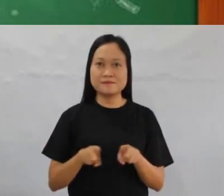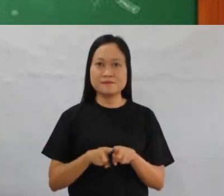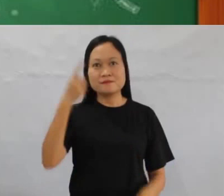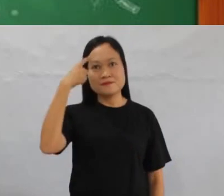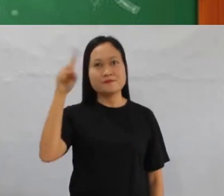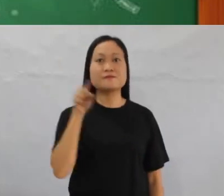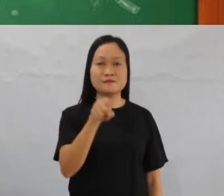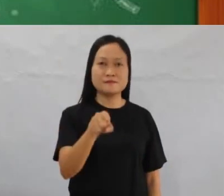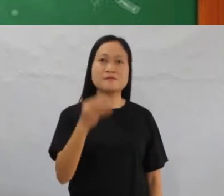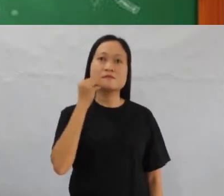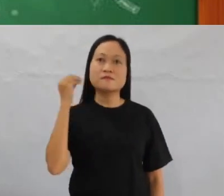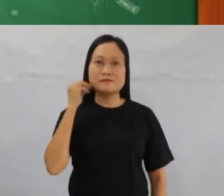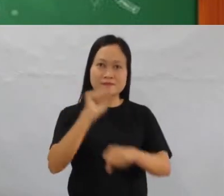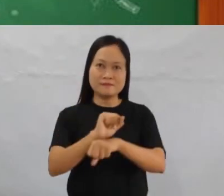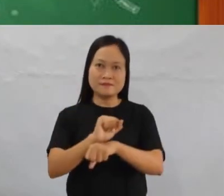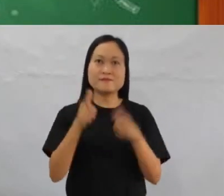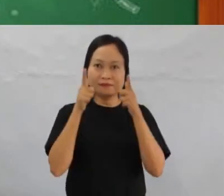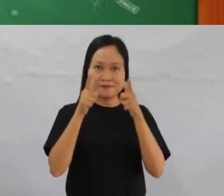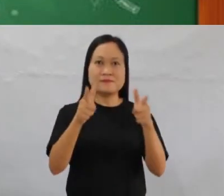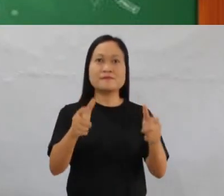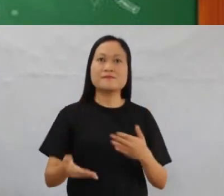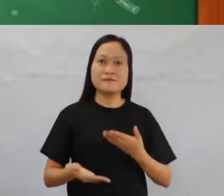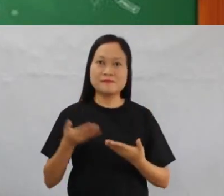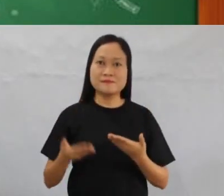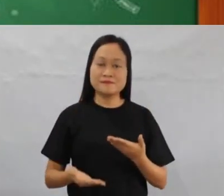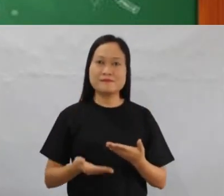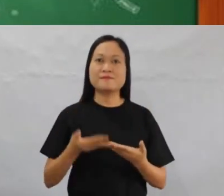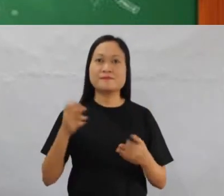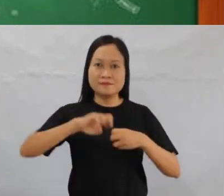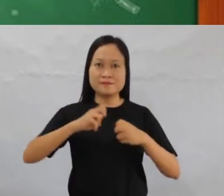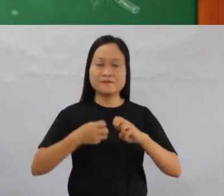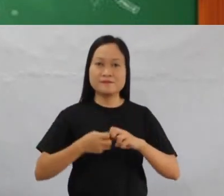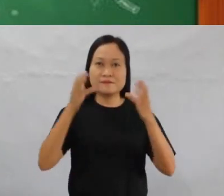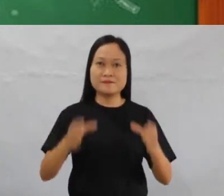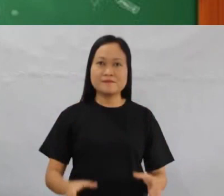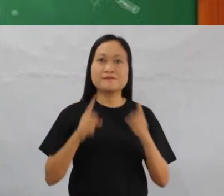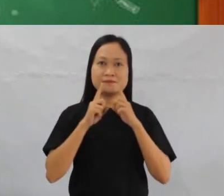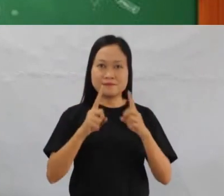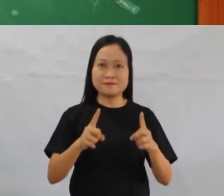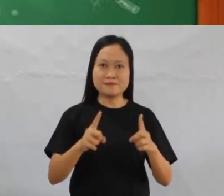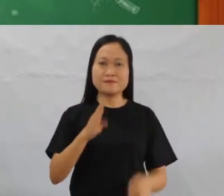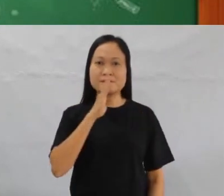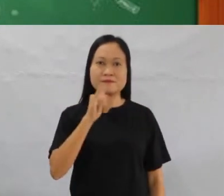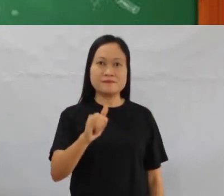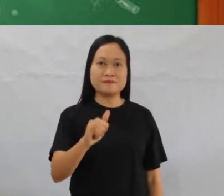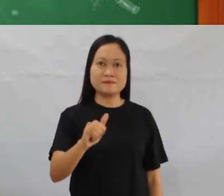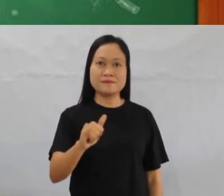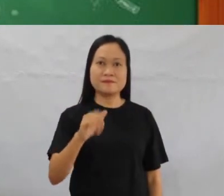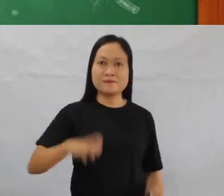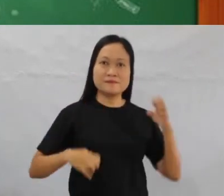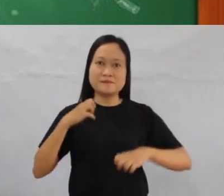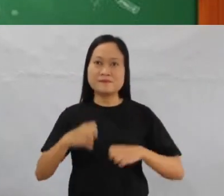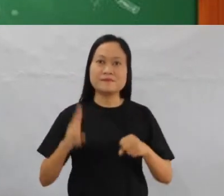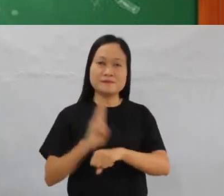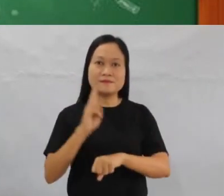As for your assignment, look for an easy problem that can be answered by experiment